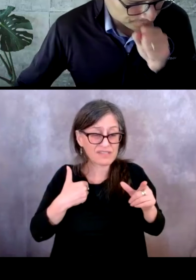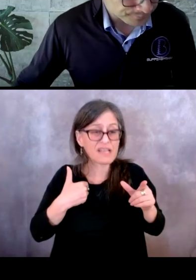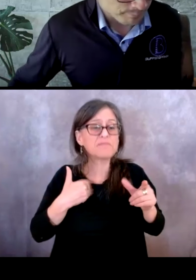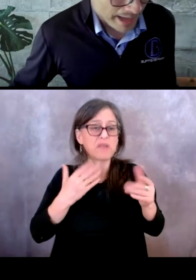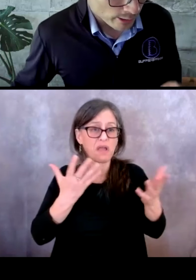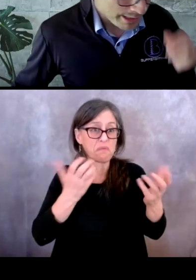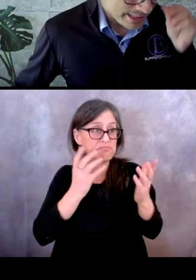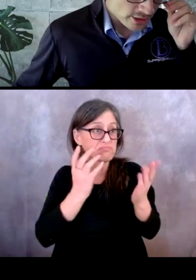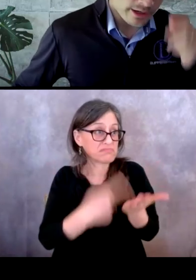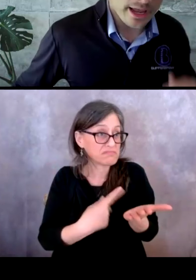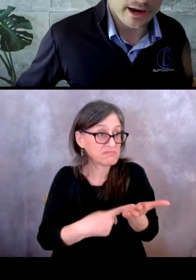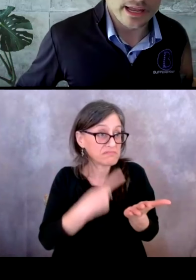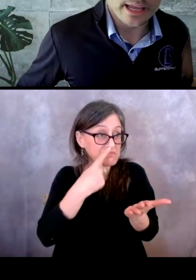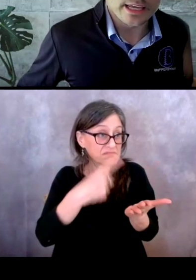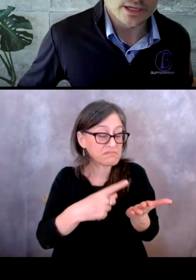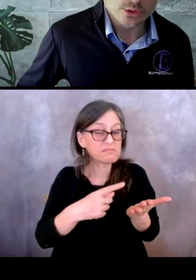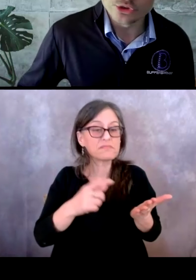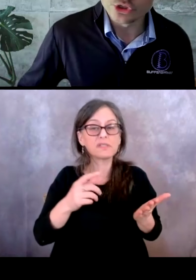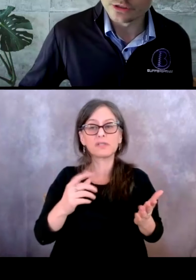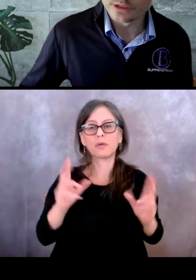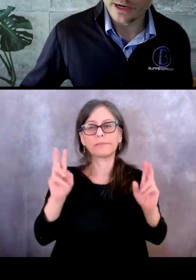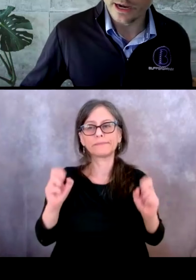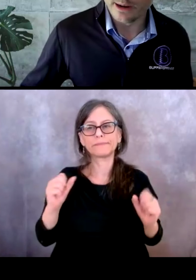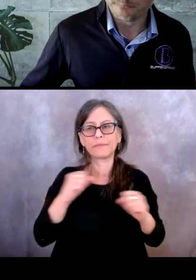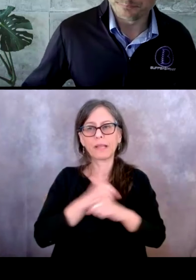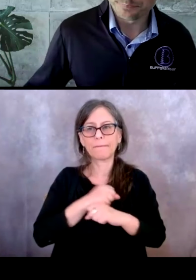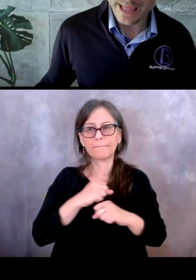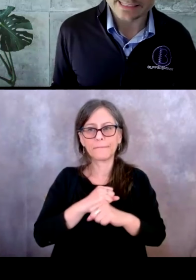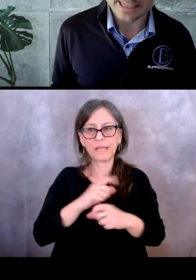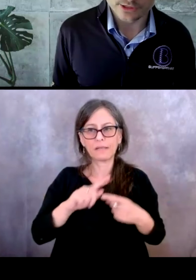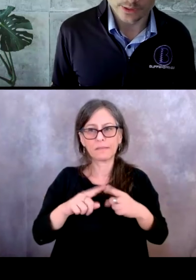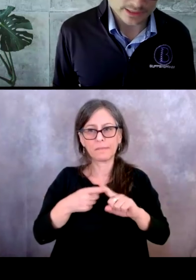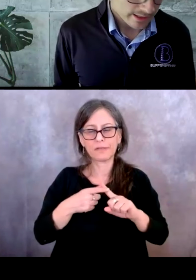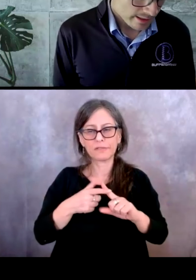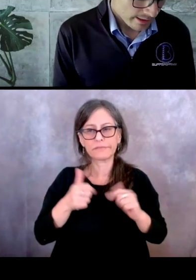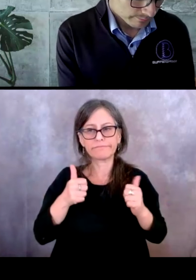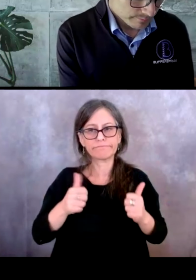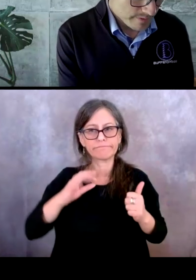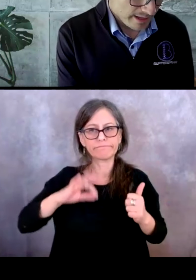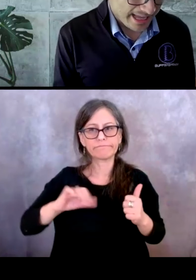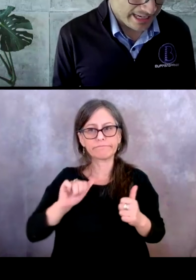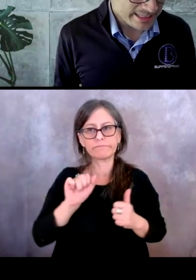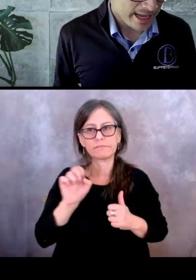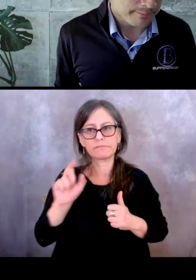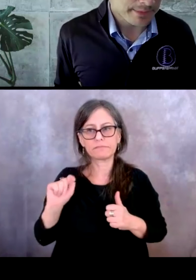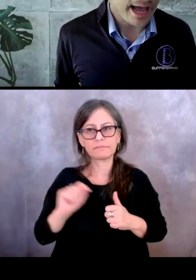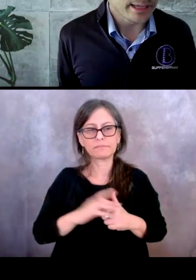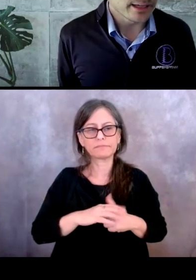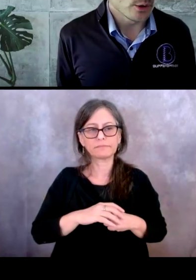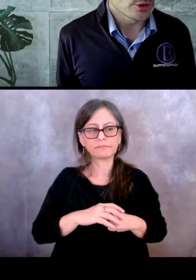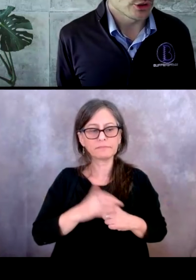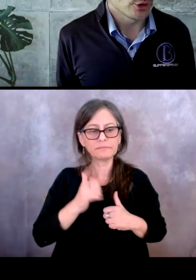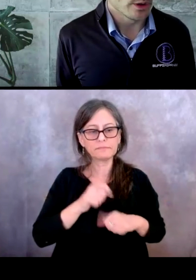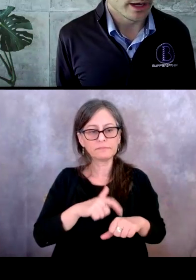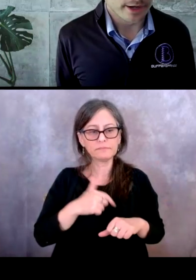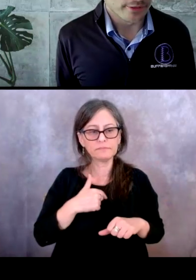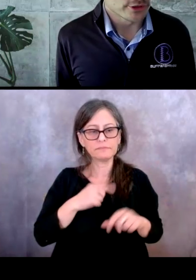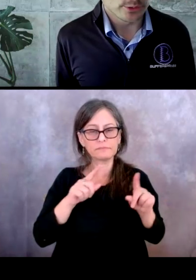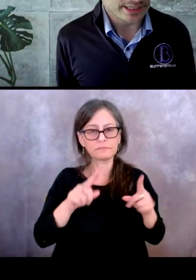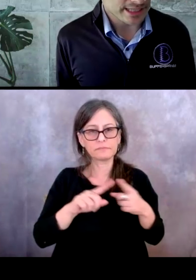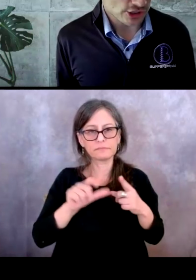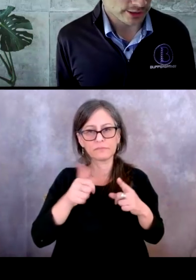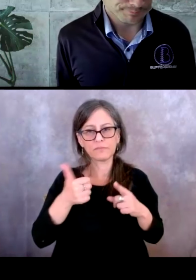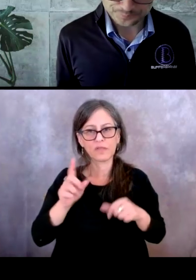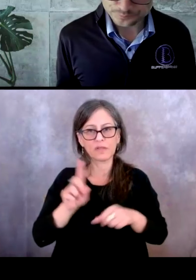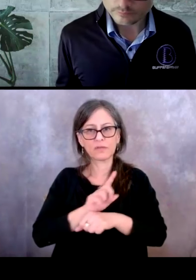military, battle buddies are a huge asset to us. Anytime that I go to another